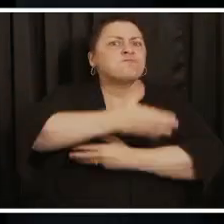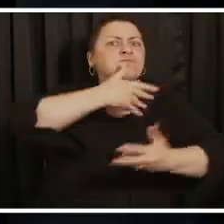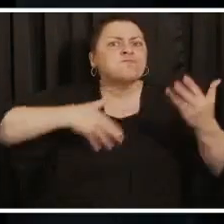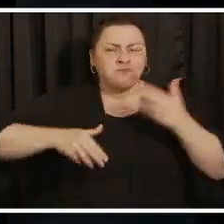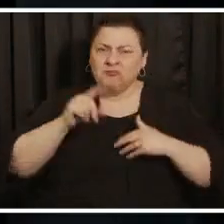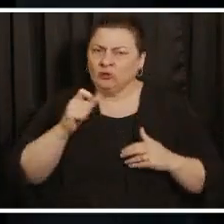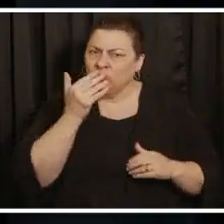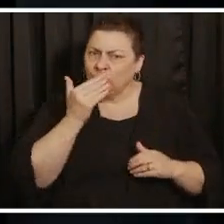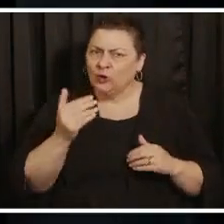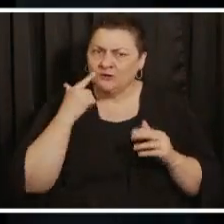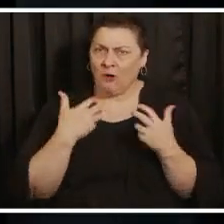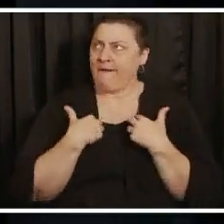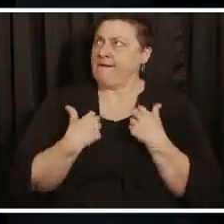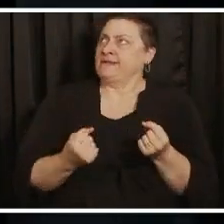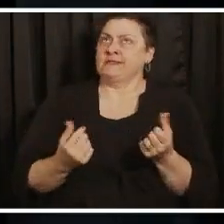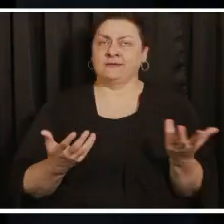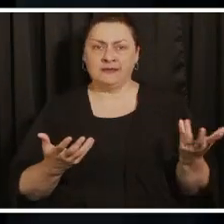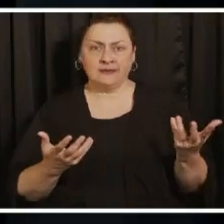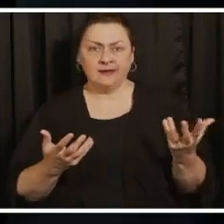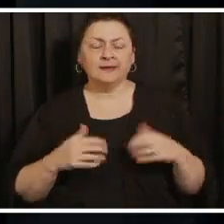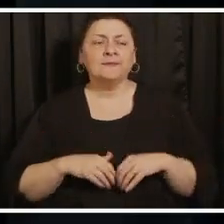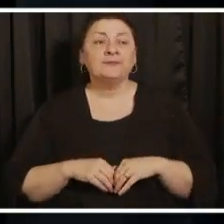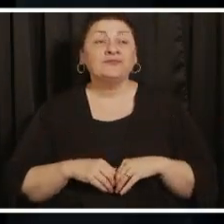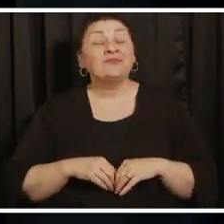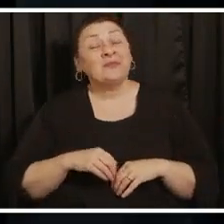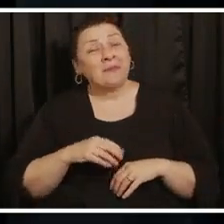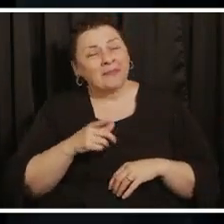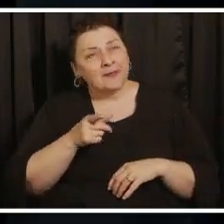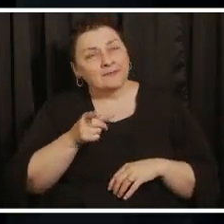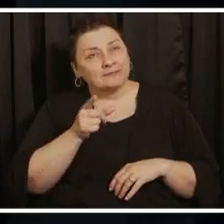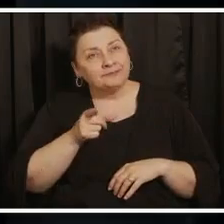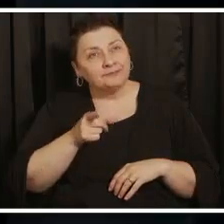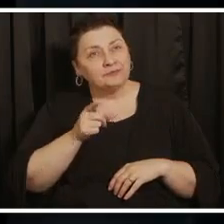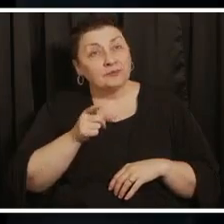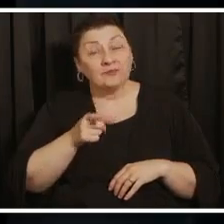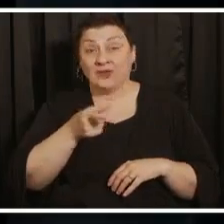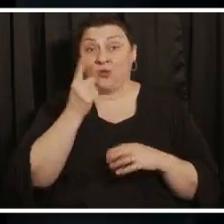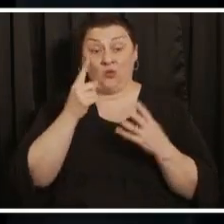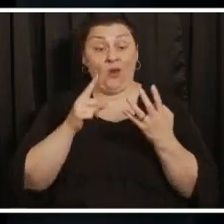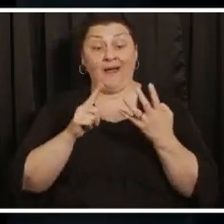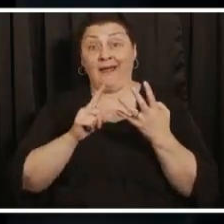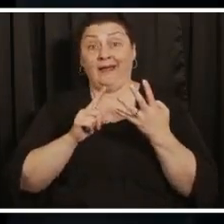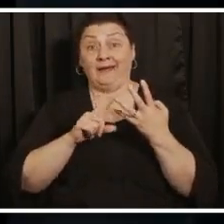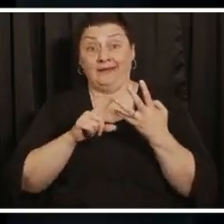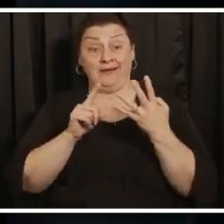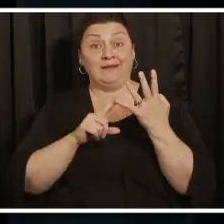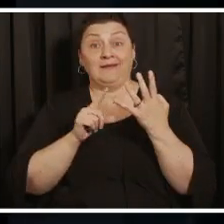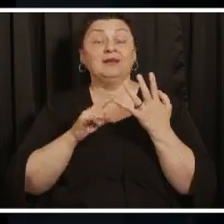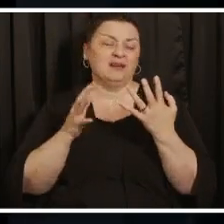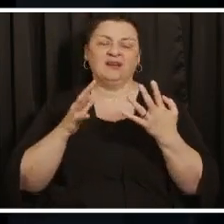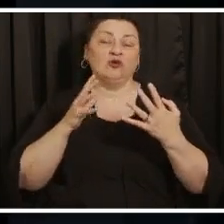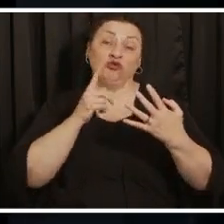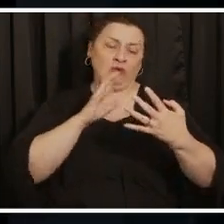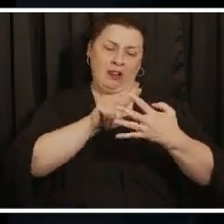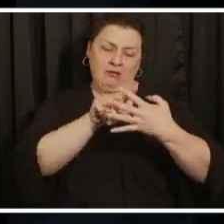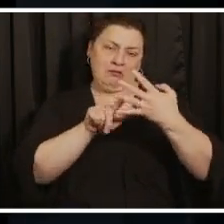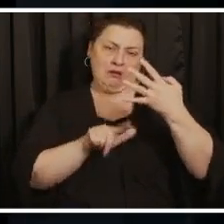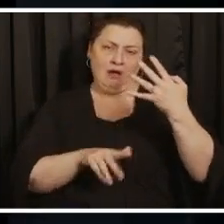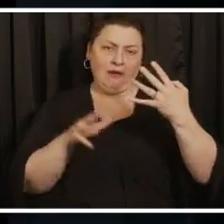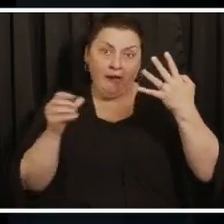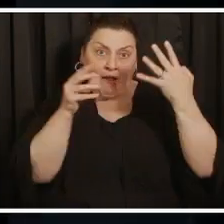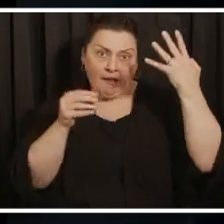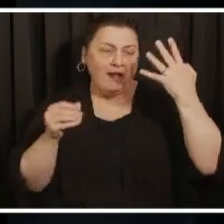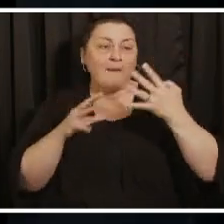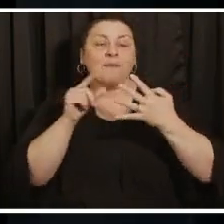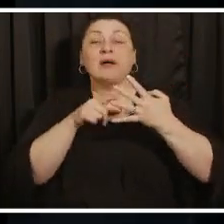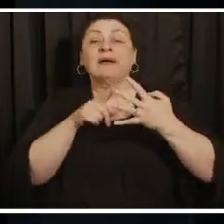of the it's not new, but one of the amplified weapons in that arsenal now is testing. It was available before, and we